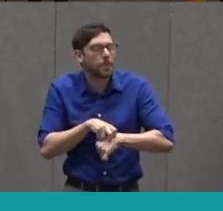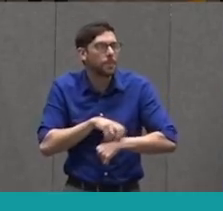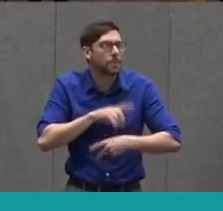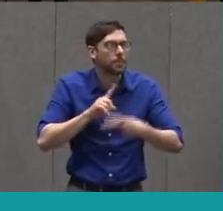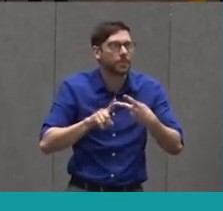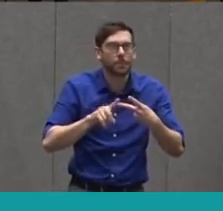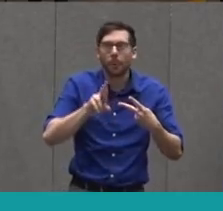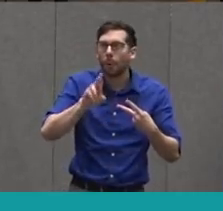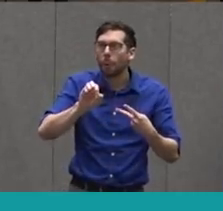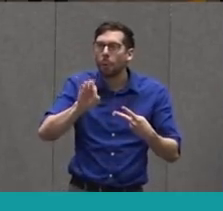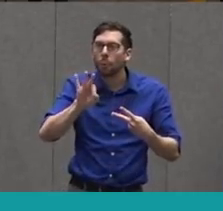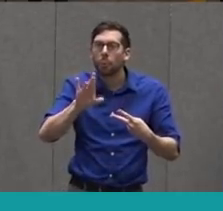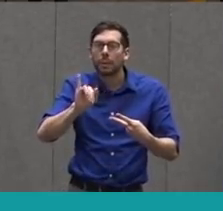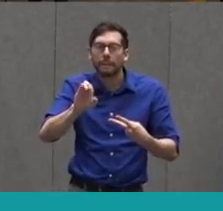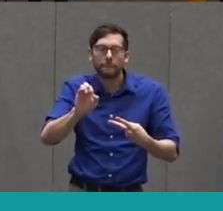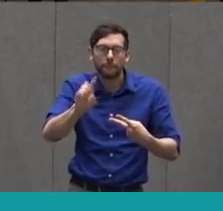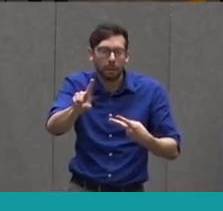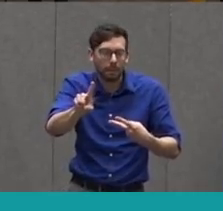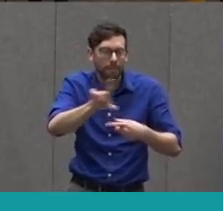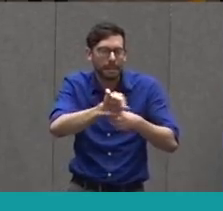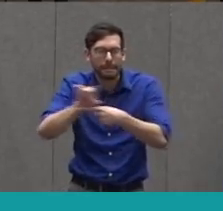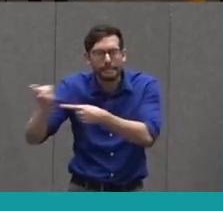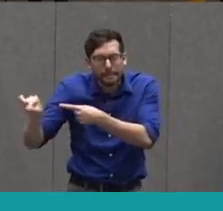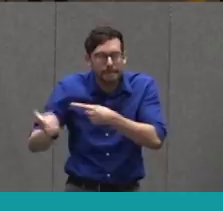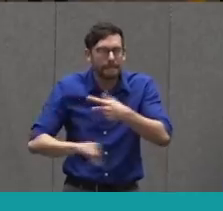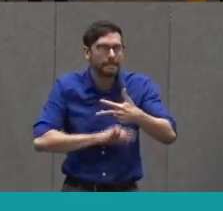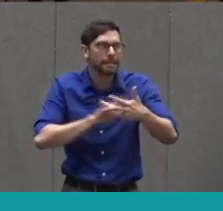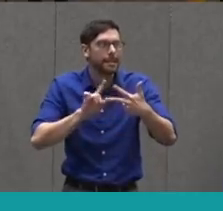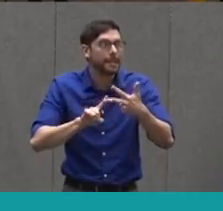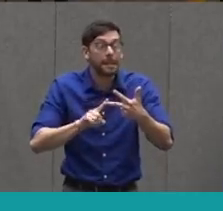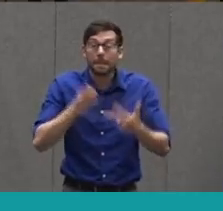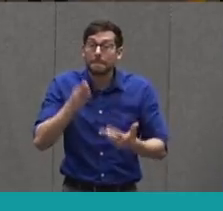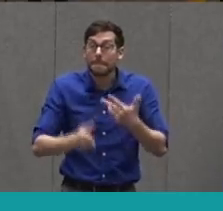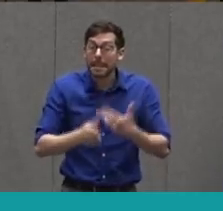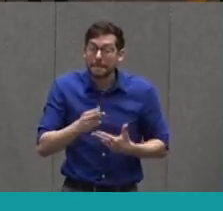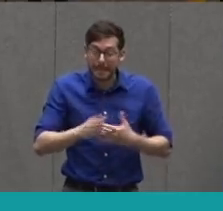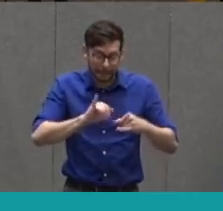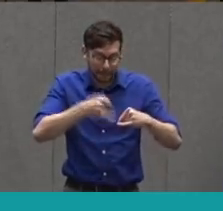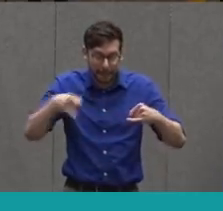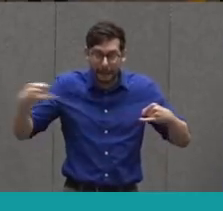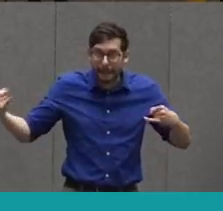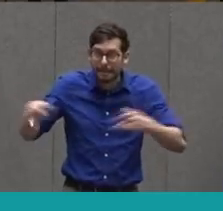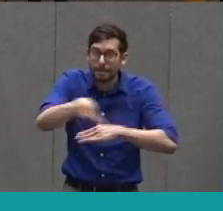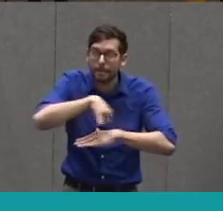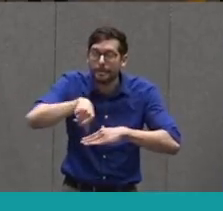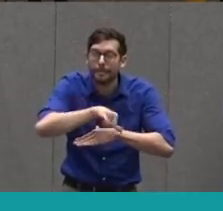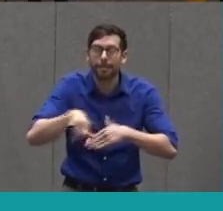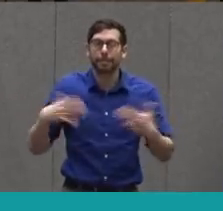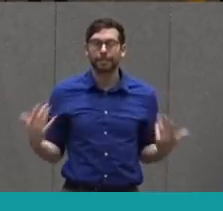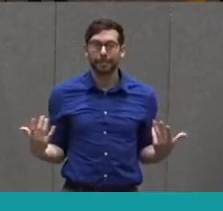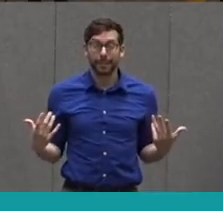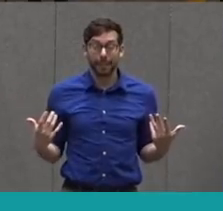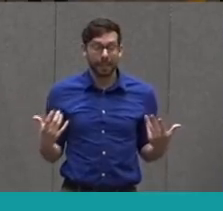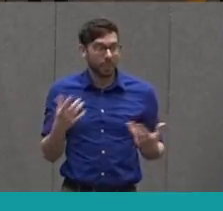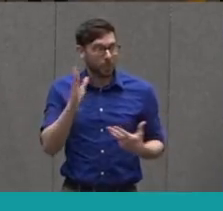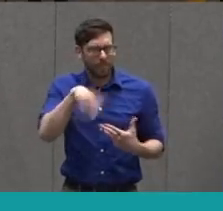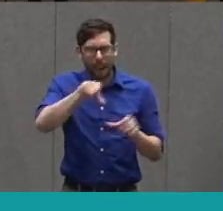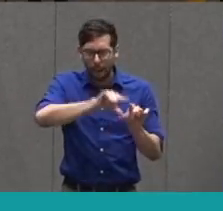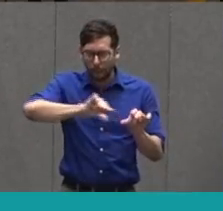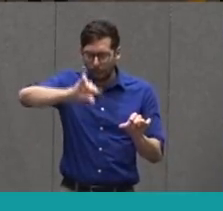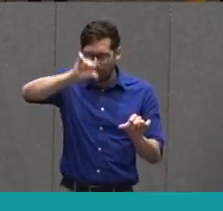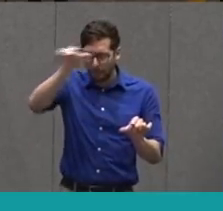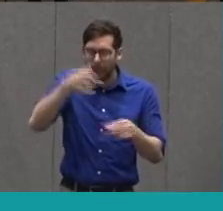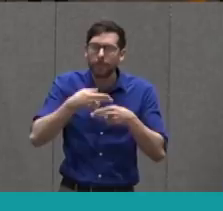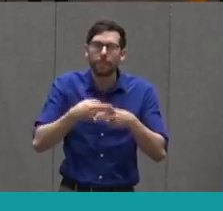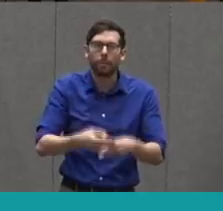tomato sauce for your spaghetti. So this is a masher. Do we see now why